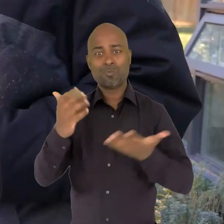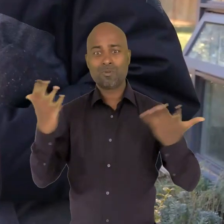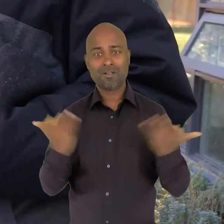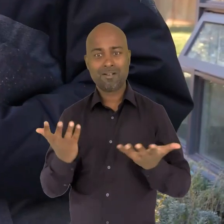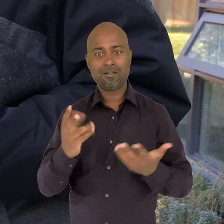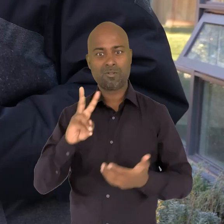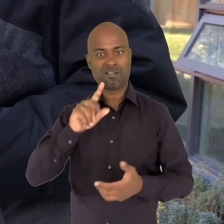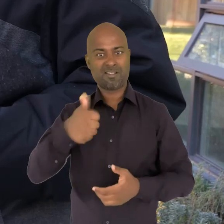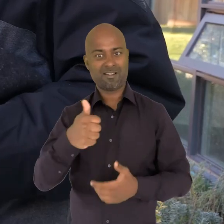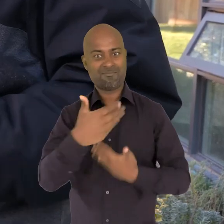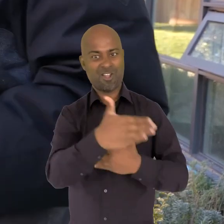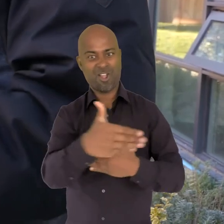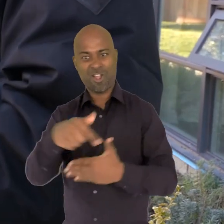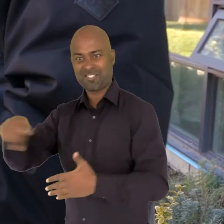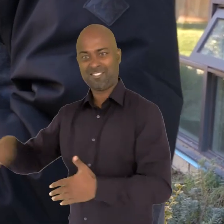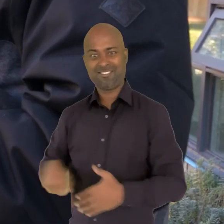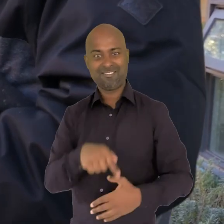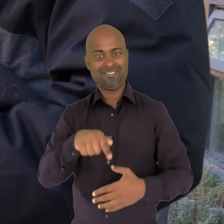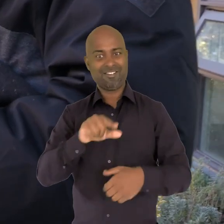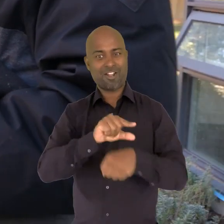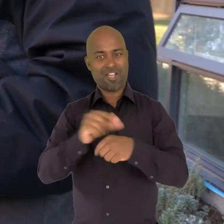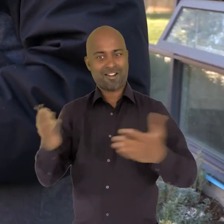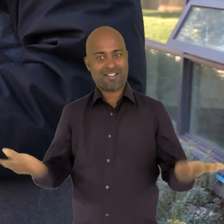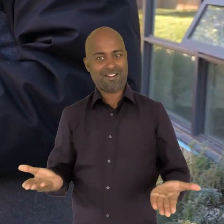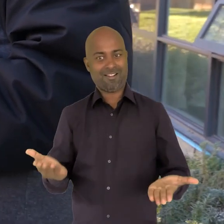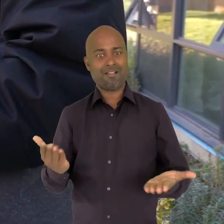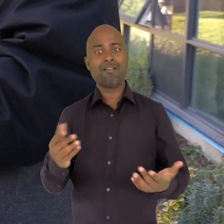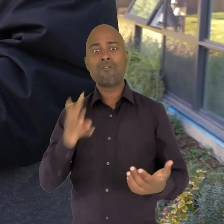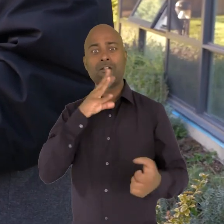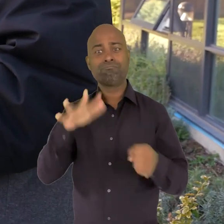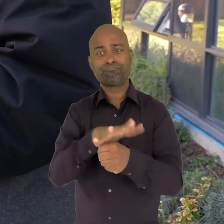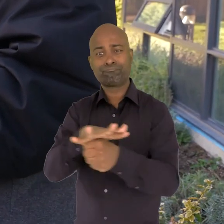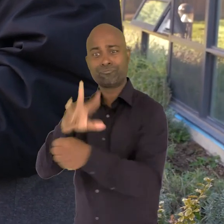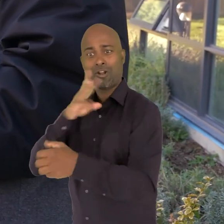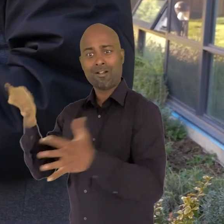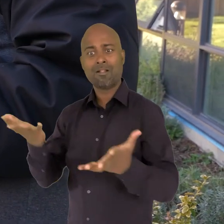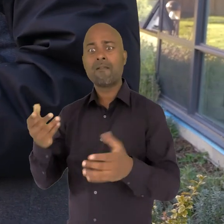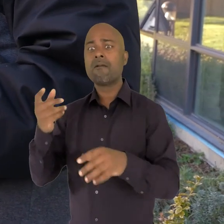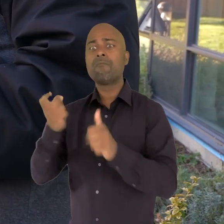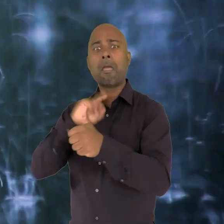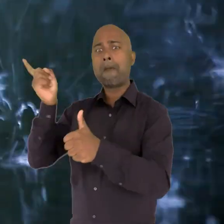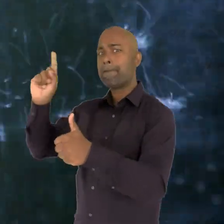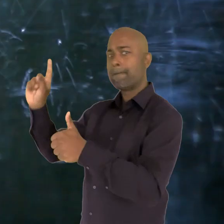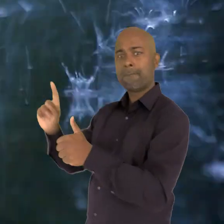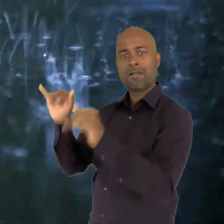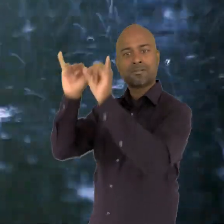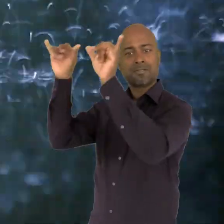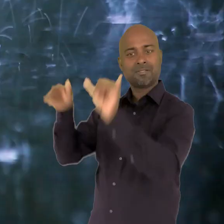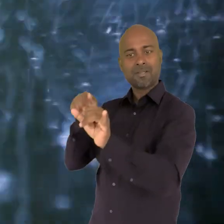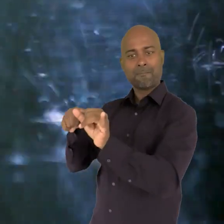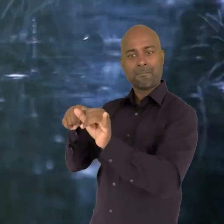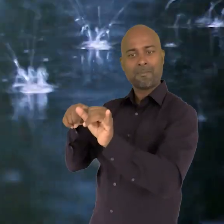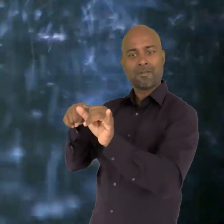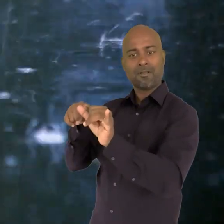not, the 210 containers that are here at the Betsy Fruitman Garden are actually watered from a